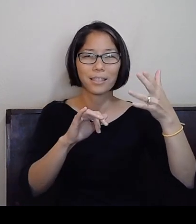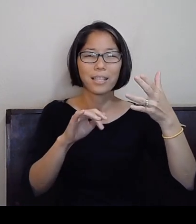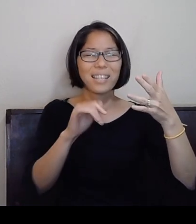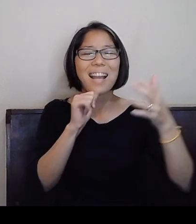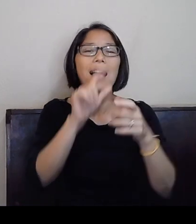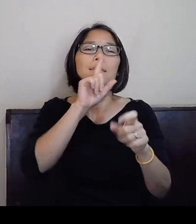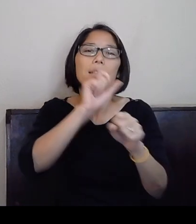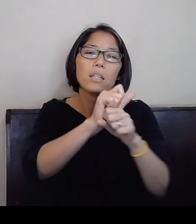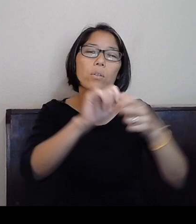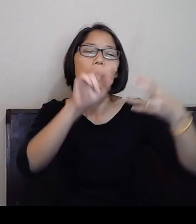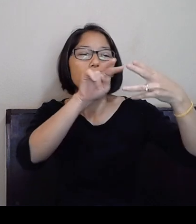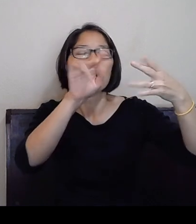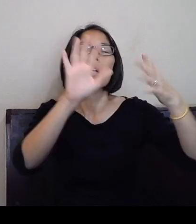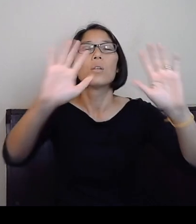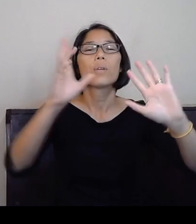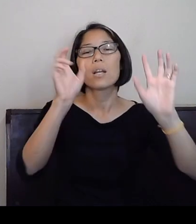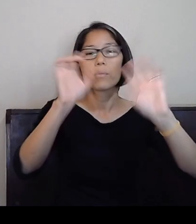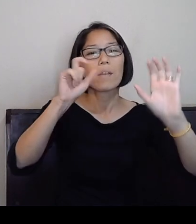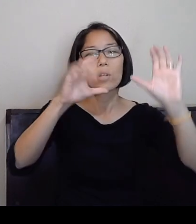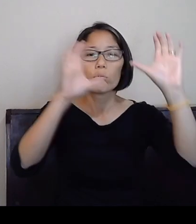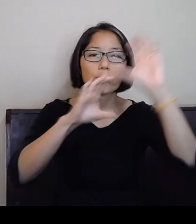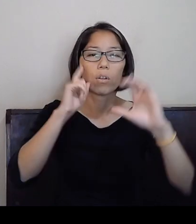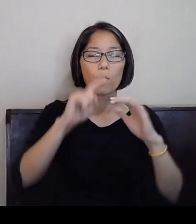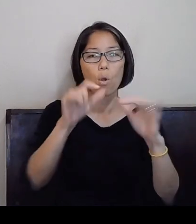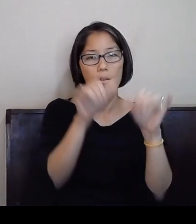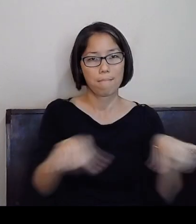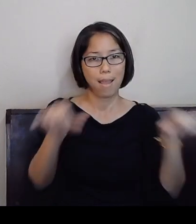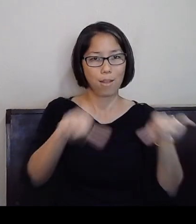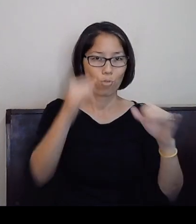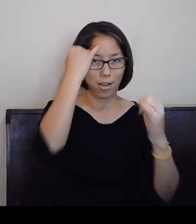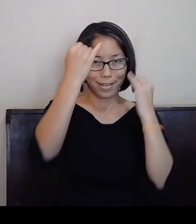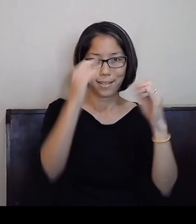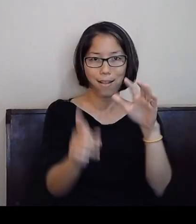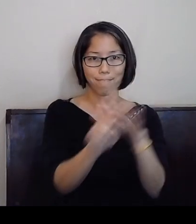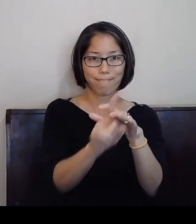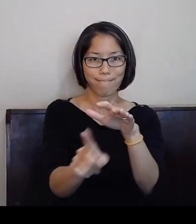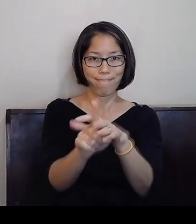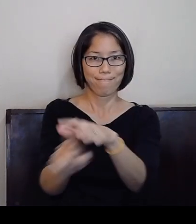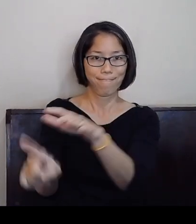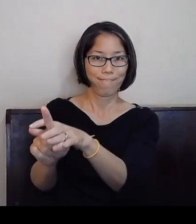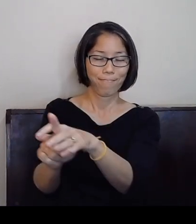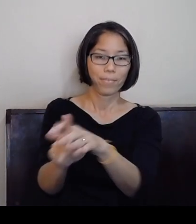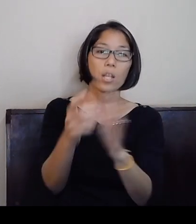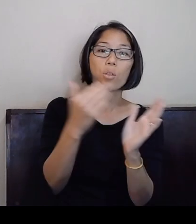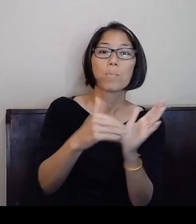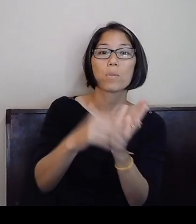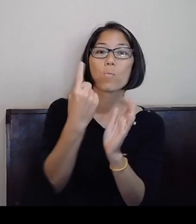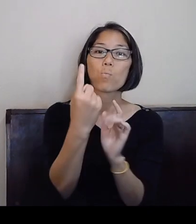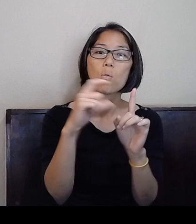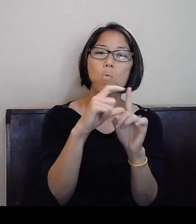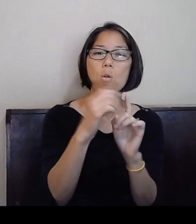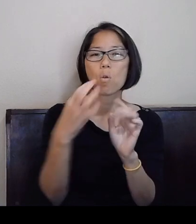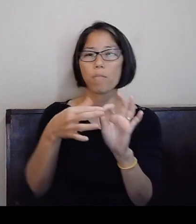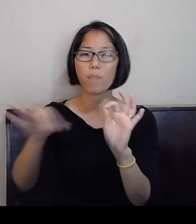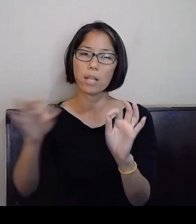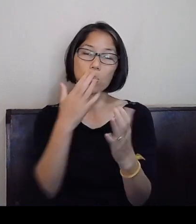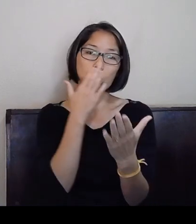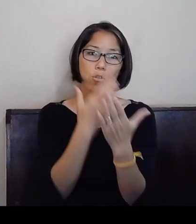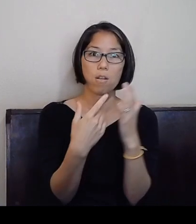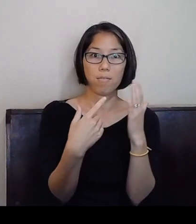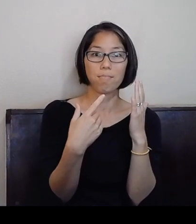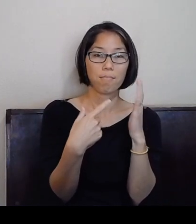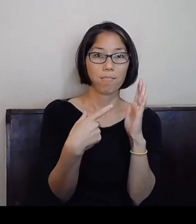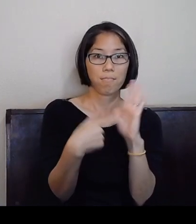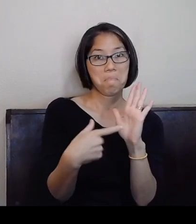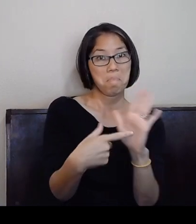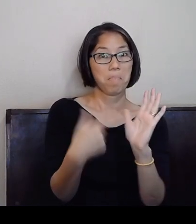Well, not literally. We have to look for patterns or ideas that come up frequently. The repetition of a word or phrase is